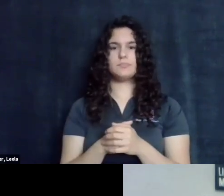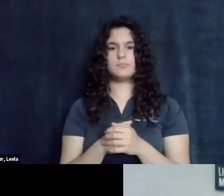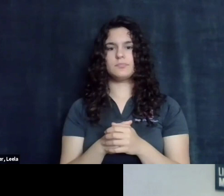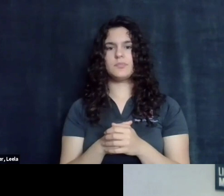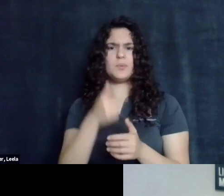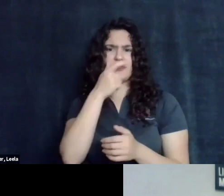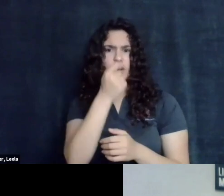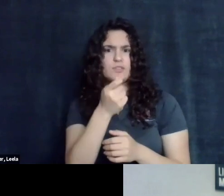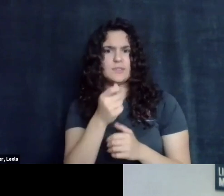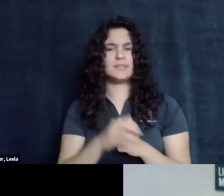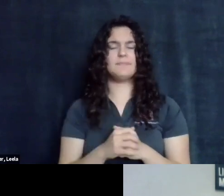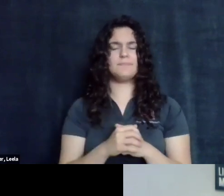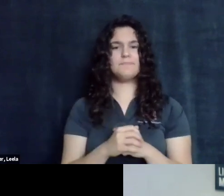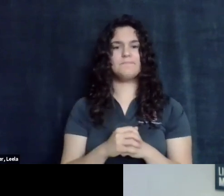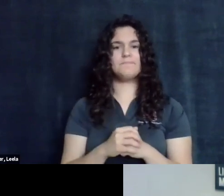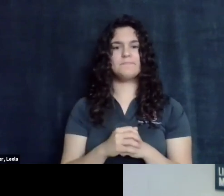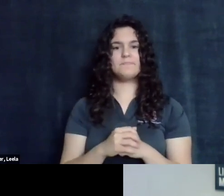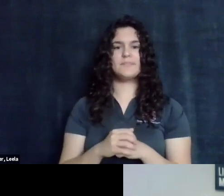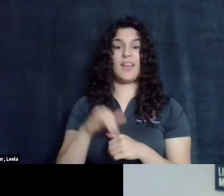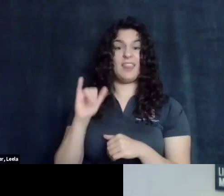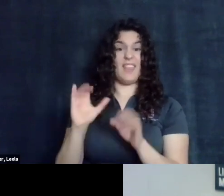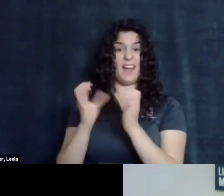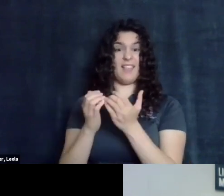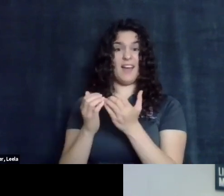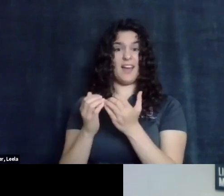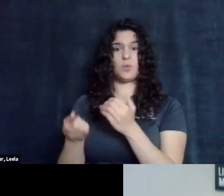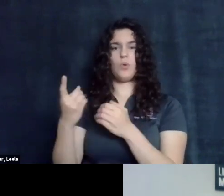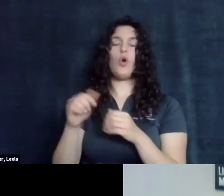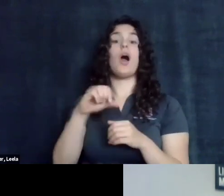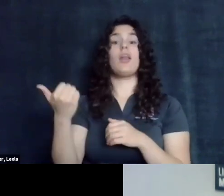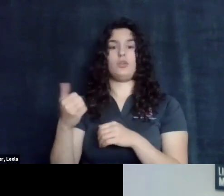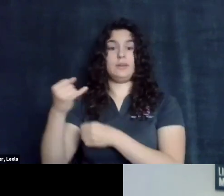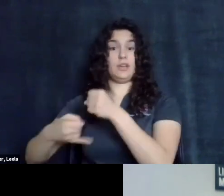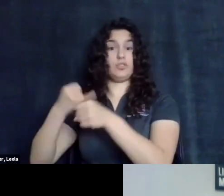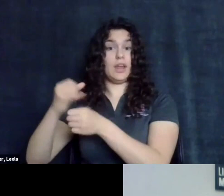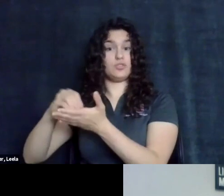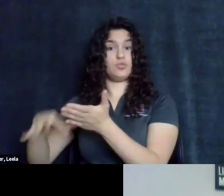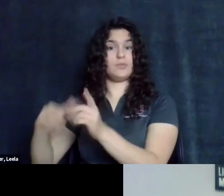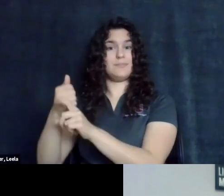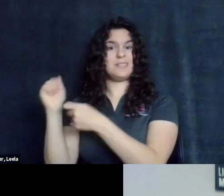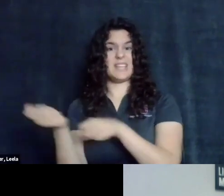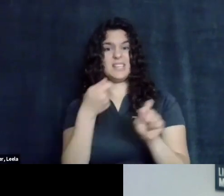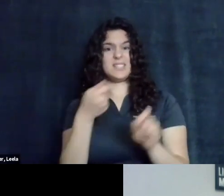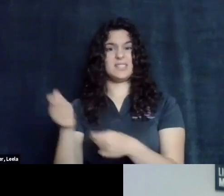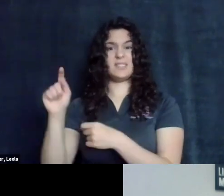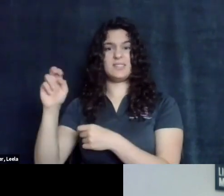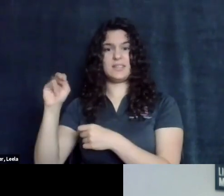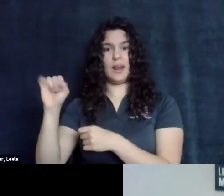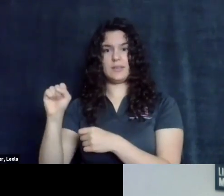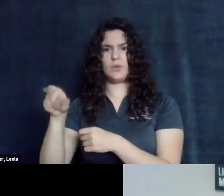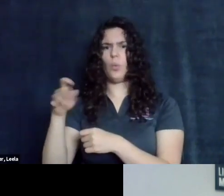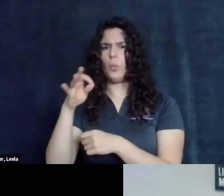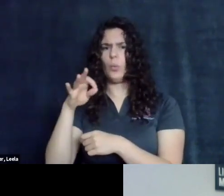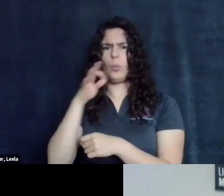interesting. This class, I had an international student who was a tennis player, and she was fascinated that in